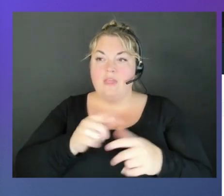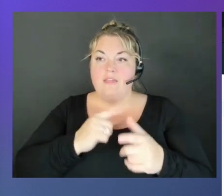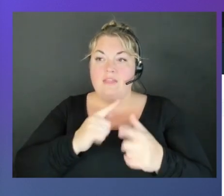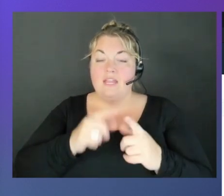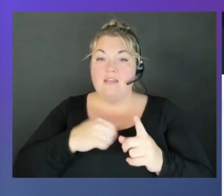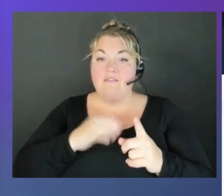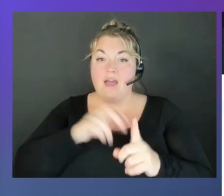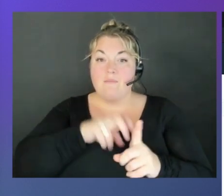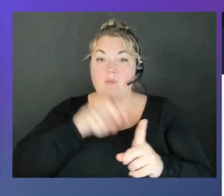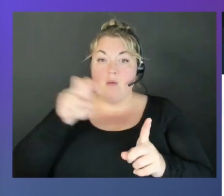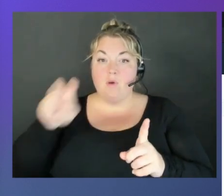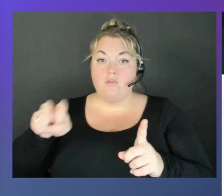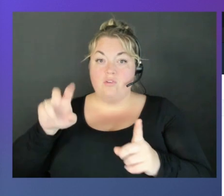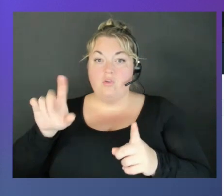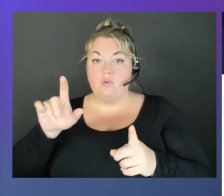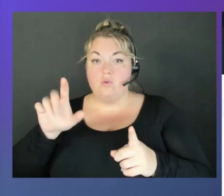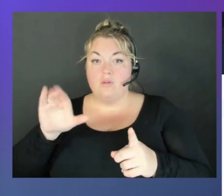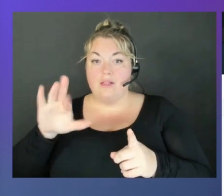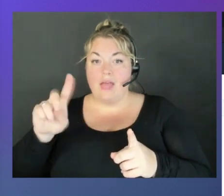to CloudWatch,